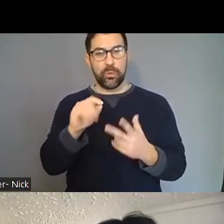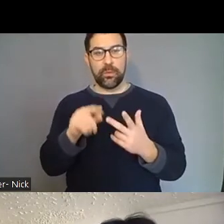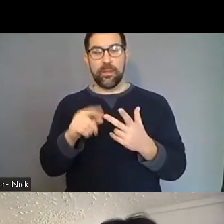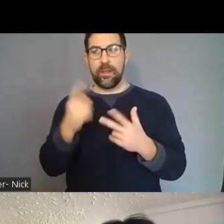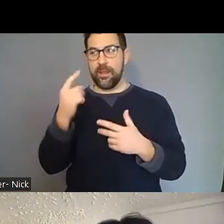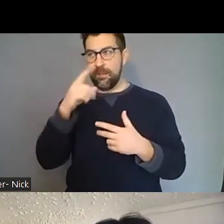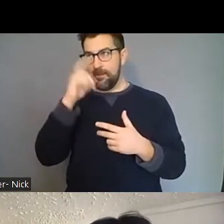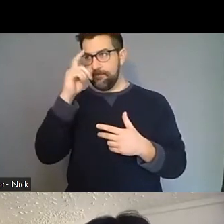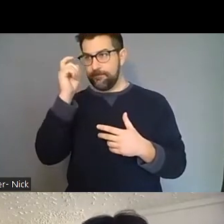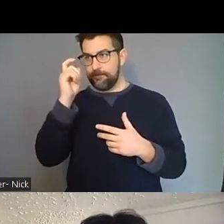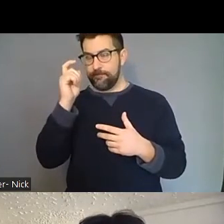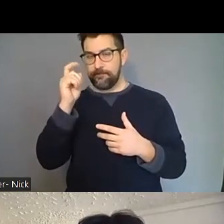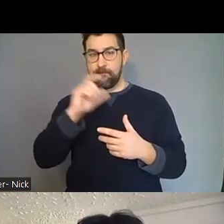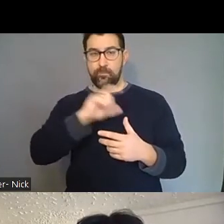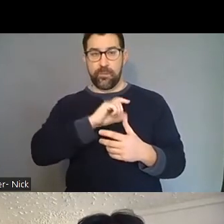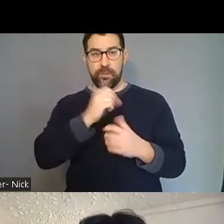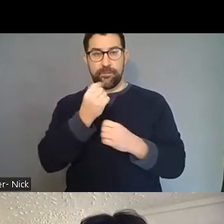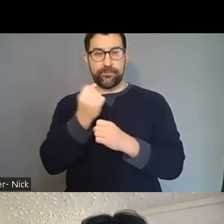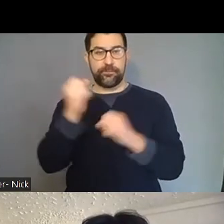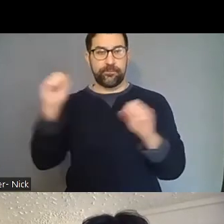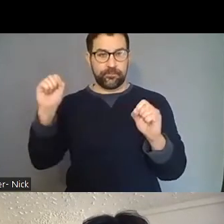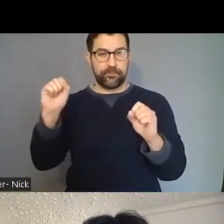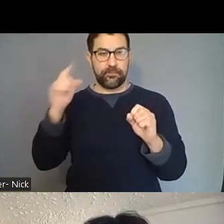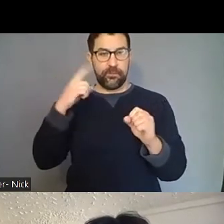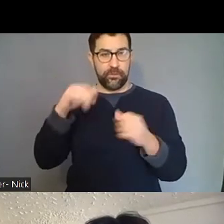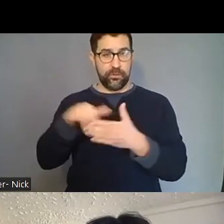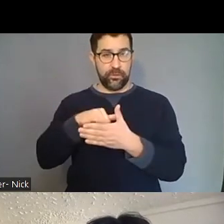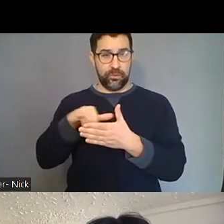summer, like police brutality was a really big one for New York.